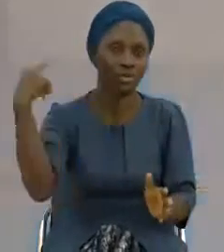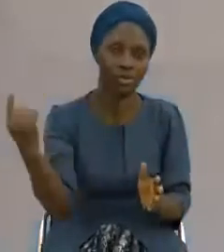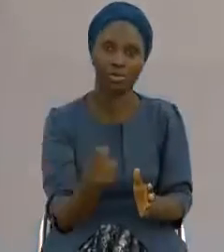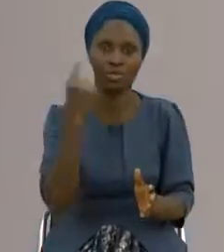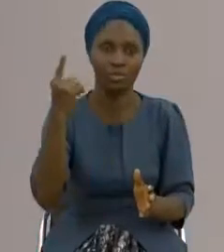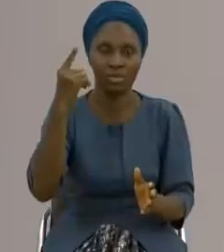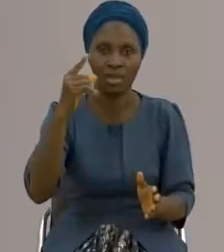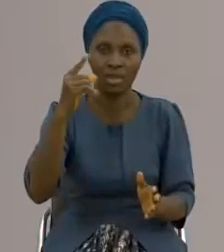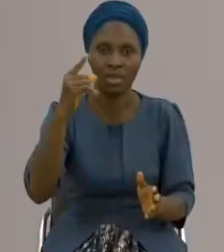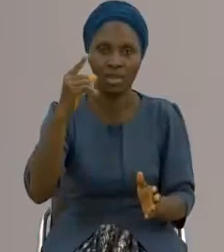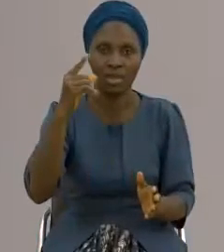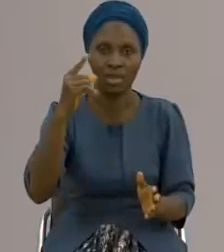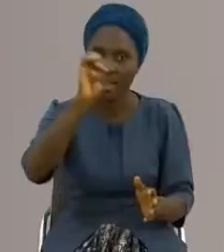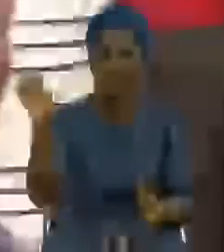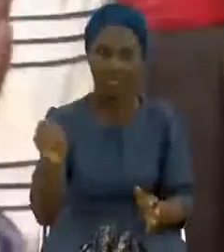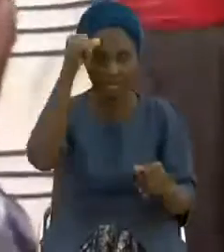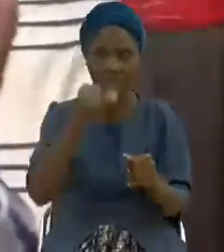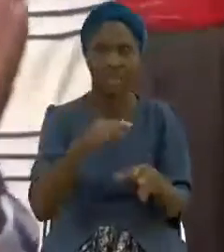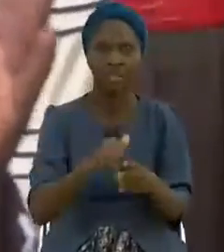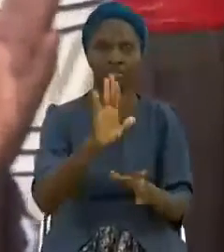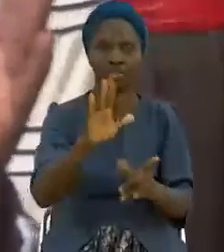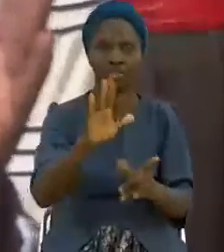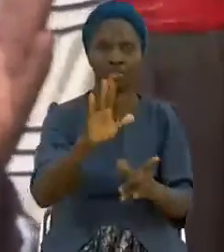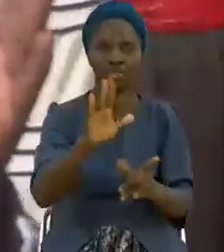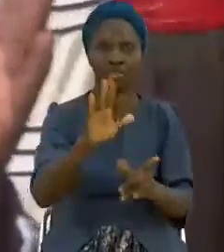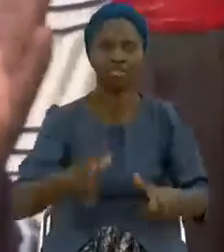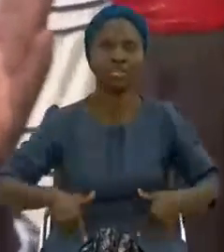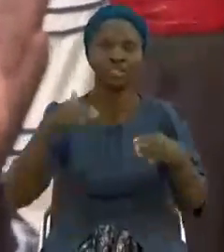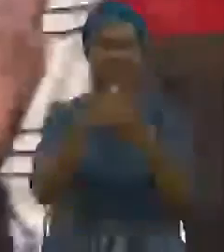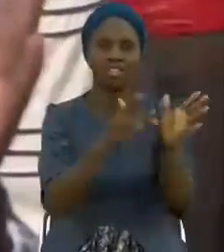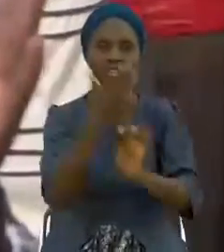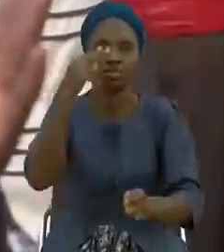life, in Jesus' name.